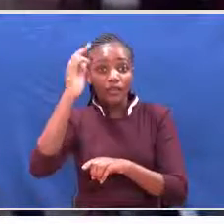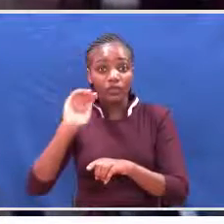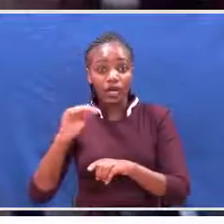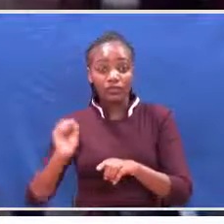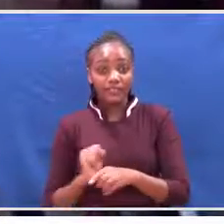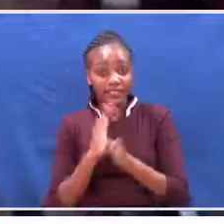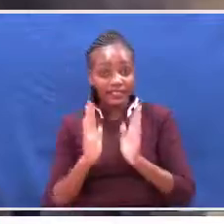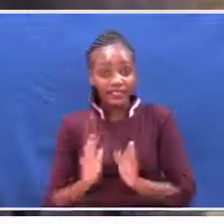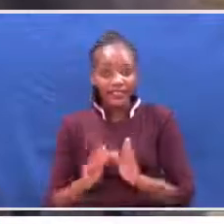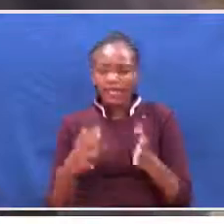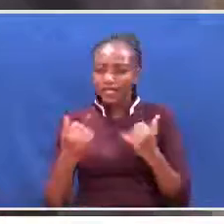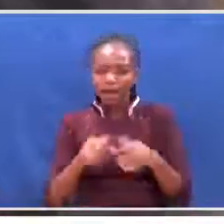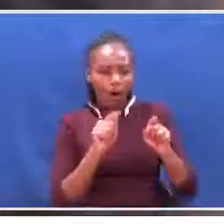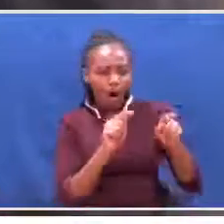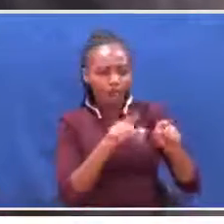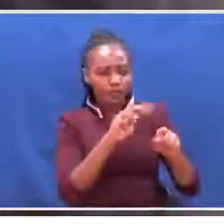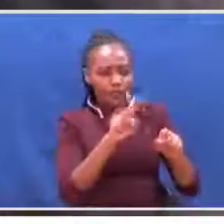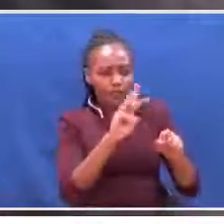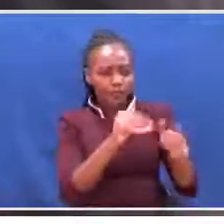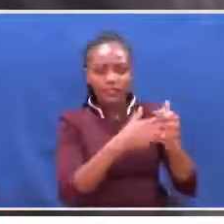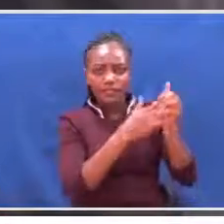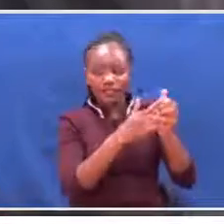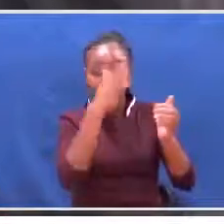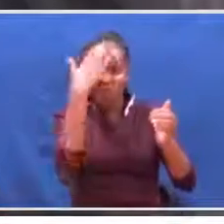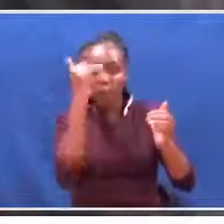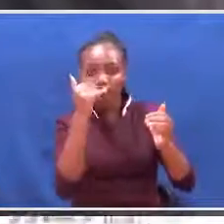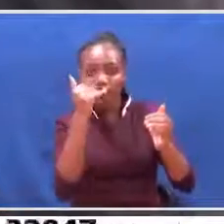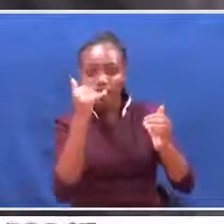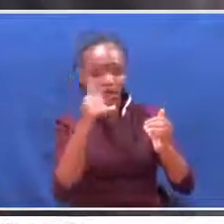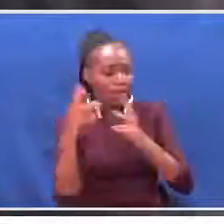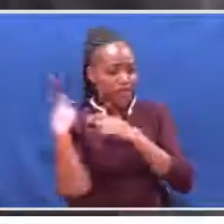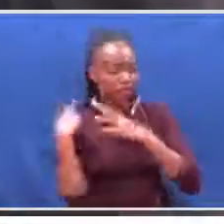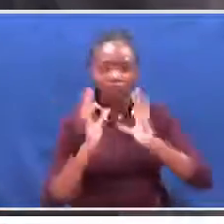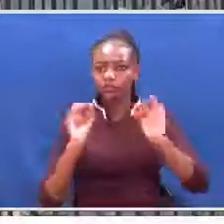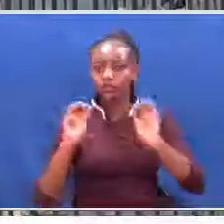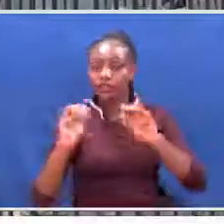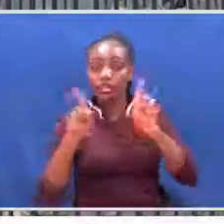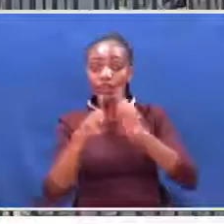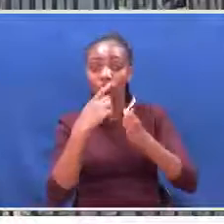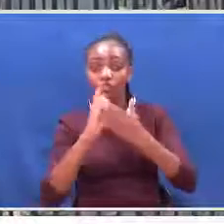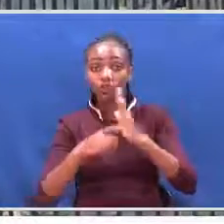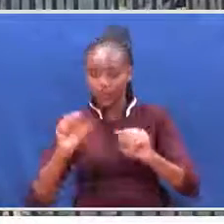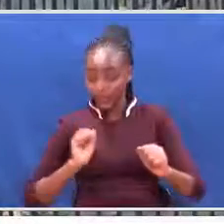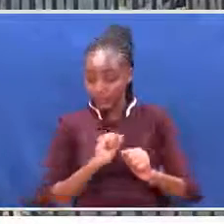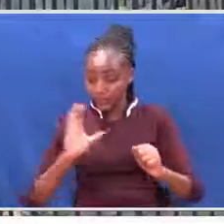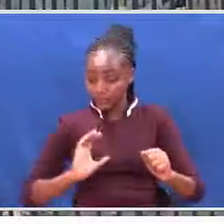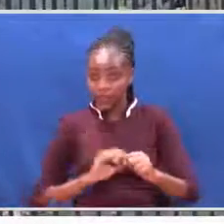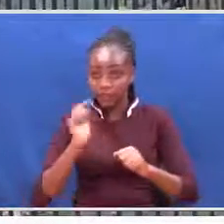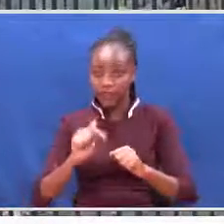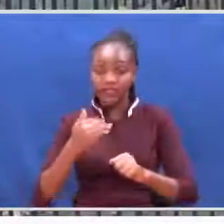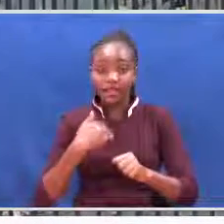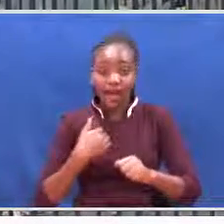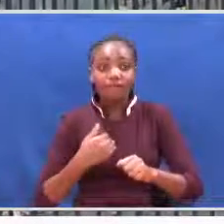Olekina Ledama has blamed the NMS leadership for not claiming responsibility, further urging the Senate committee to come up